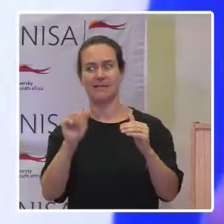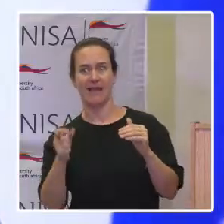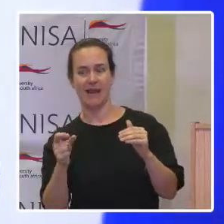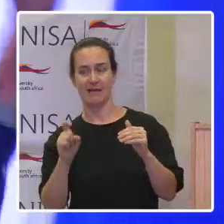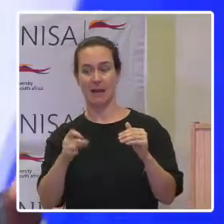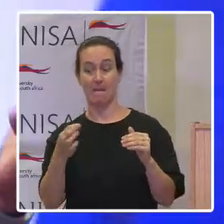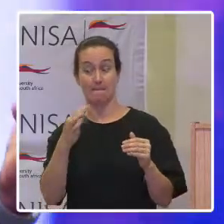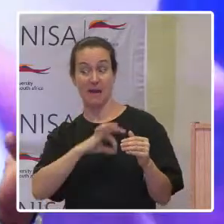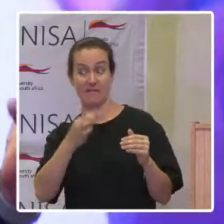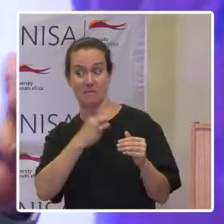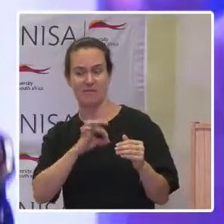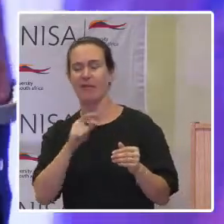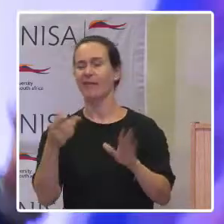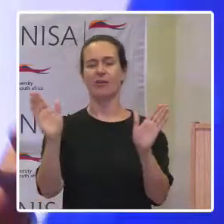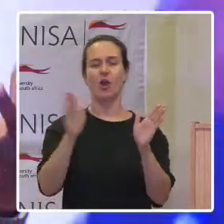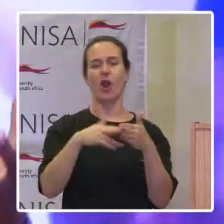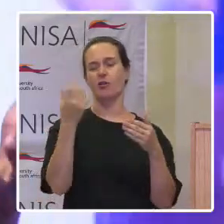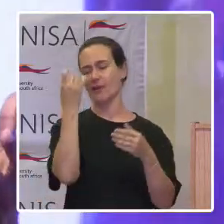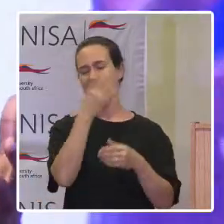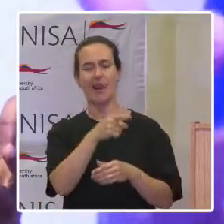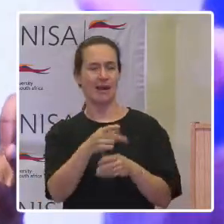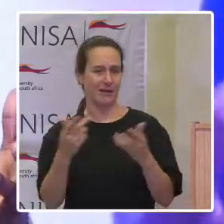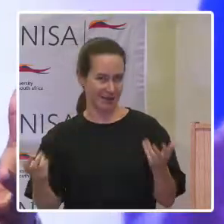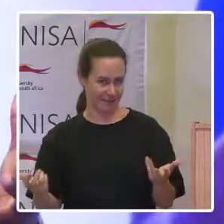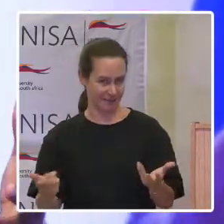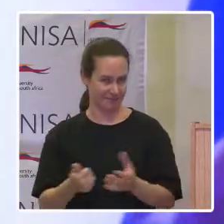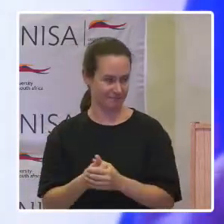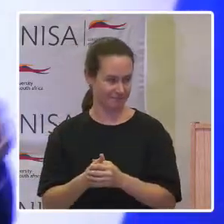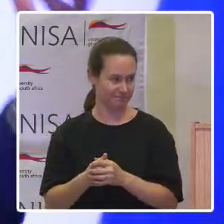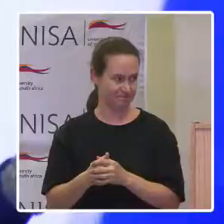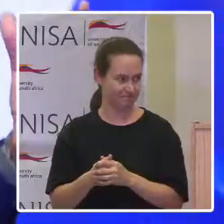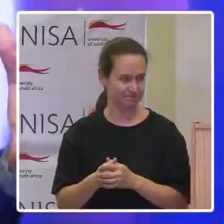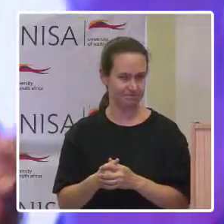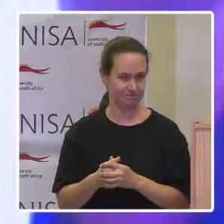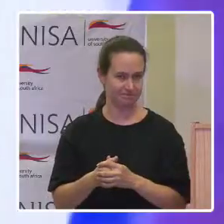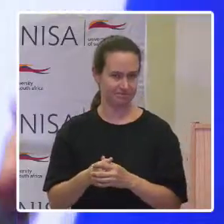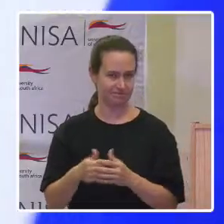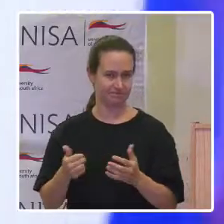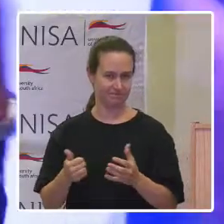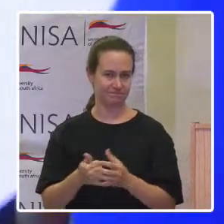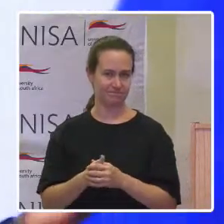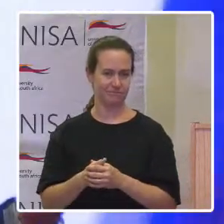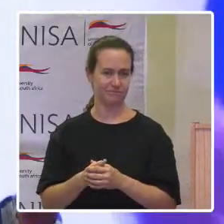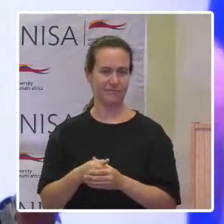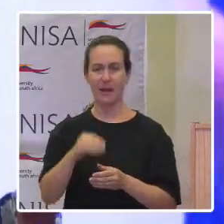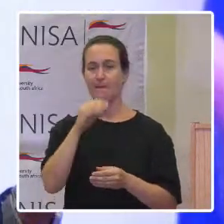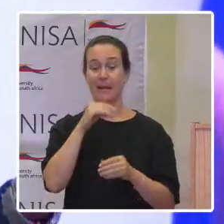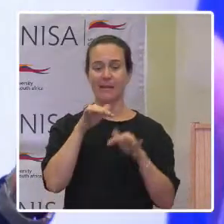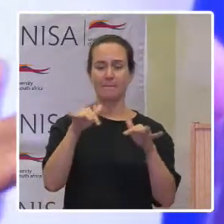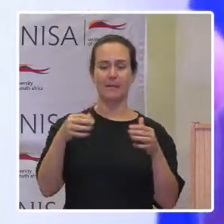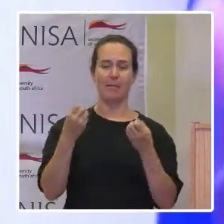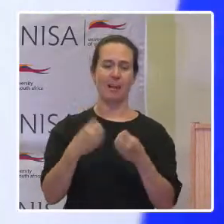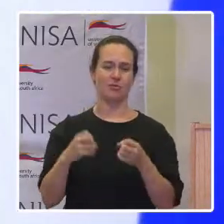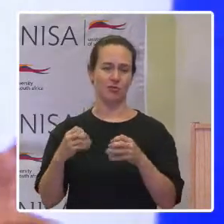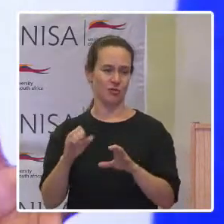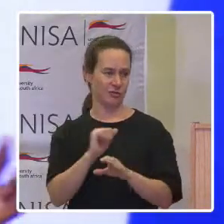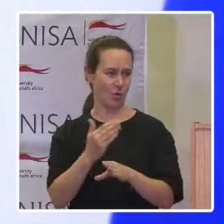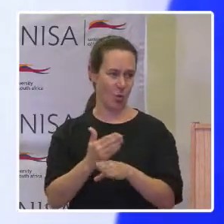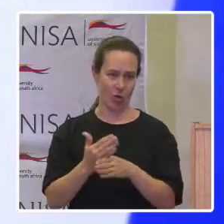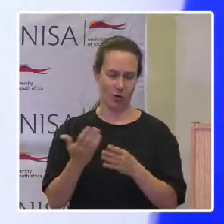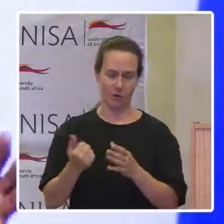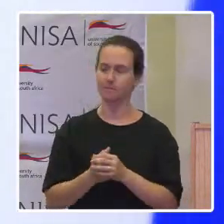from all the benefits that the government has put in place, and the next thing they're retrenching and they're gone. So we need to be